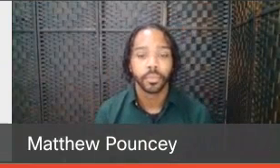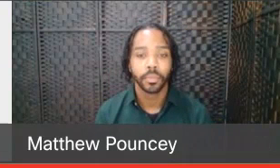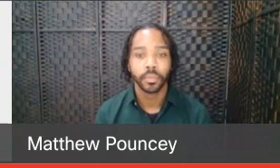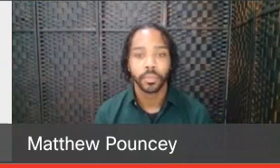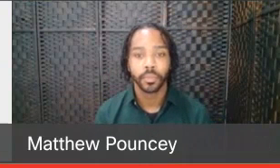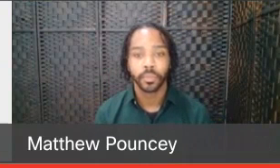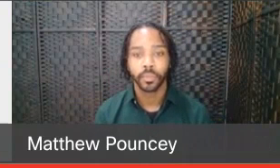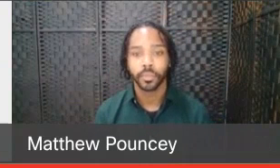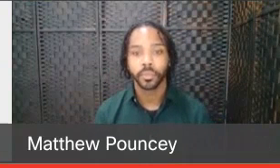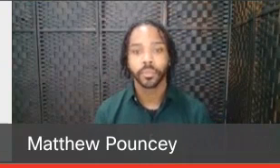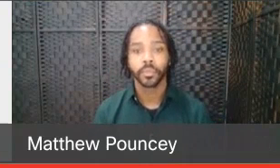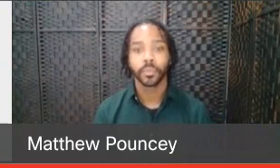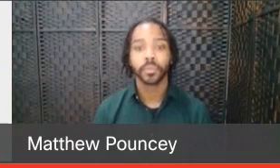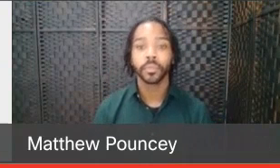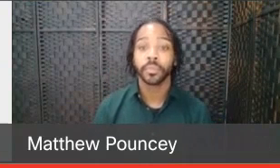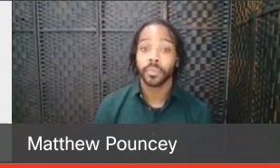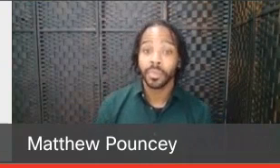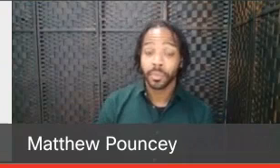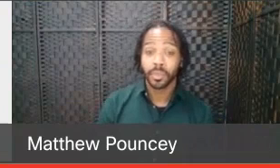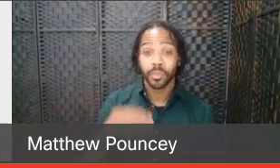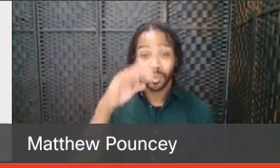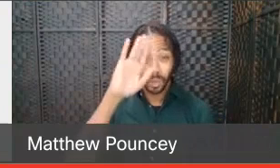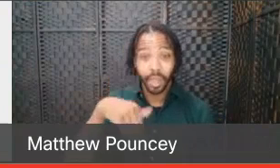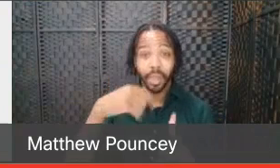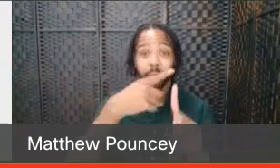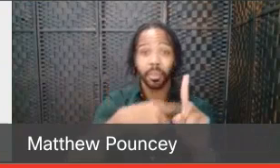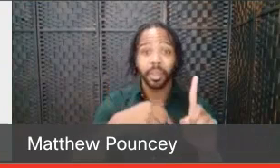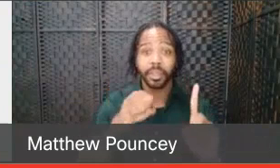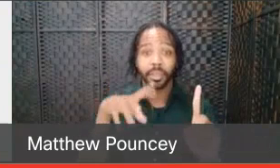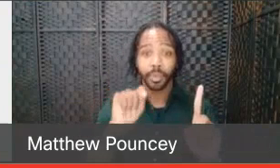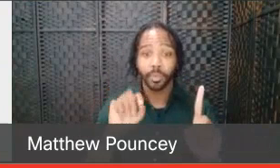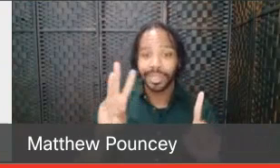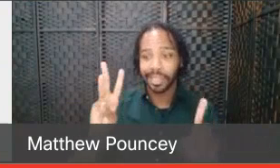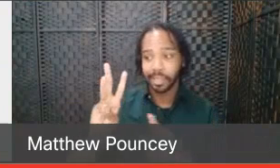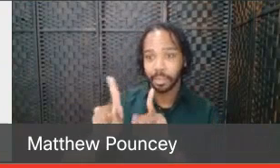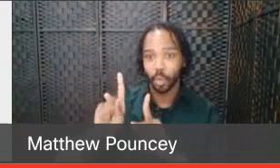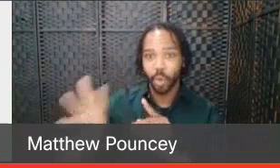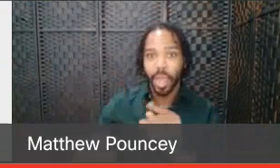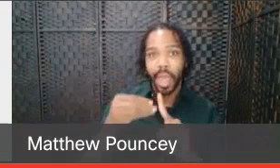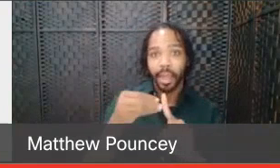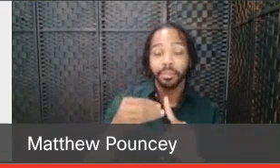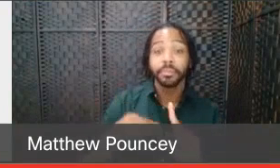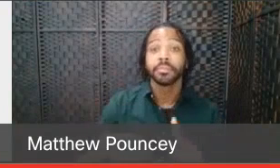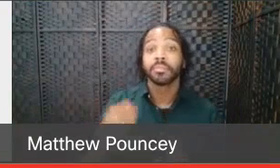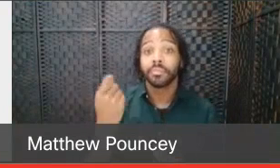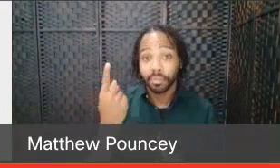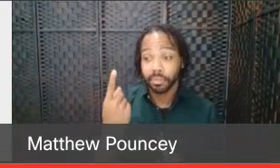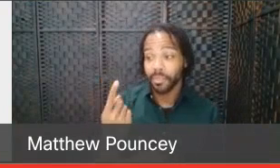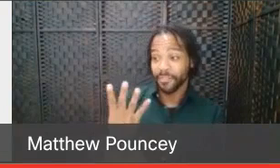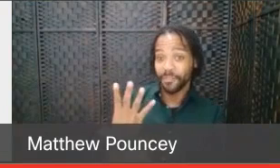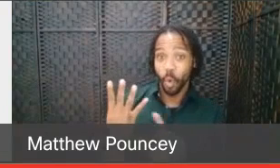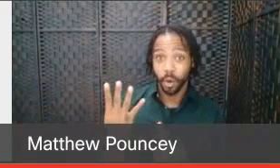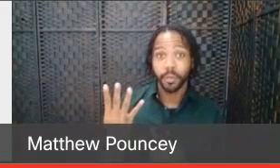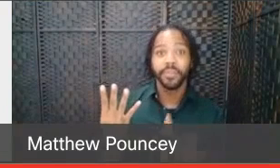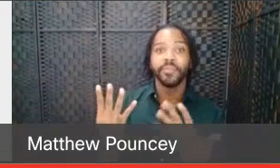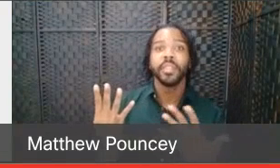So the 6 people that were added in September, of those people, 4 had been vaccinated